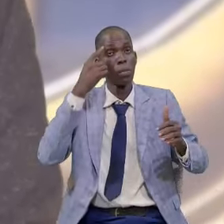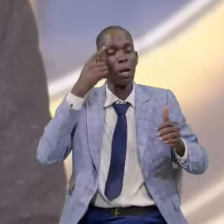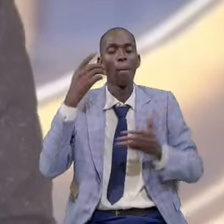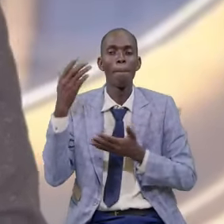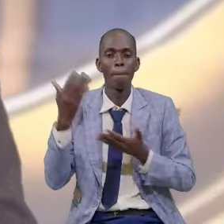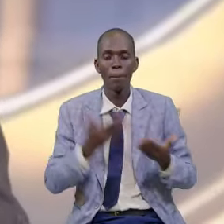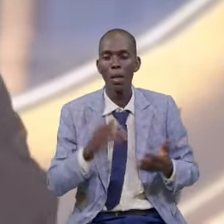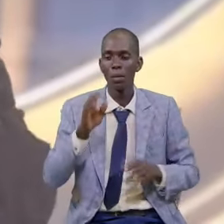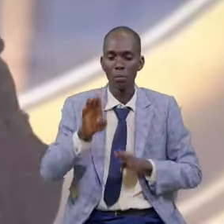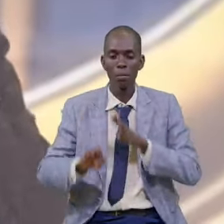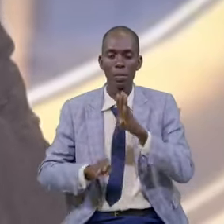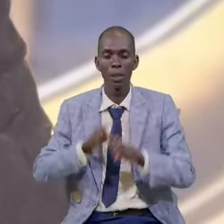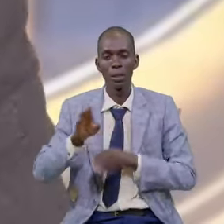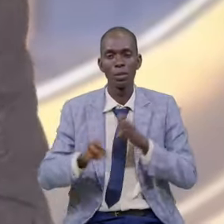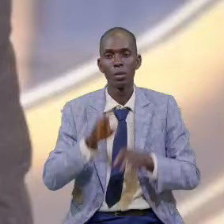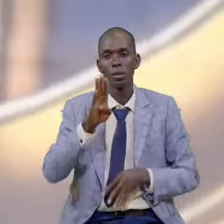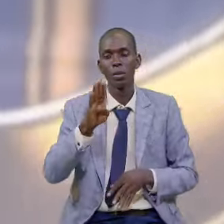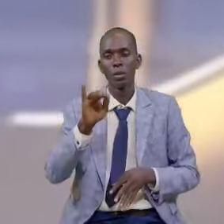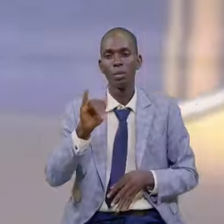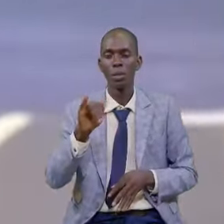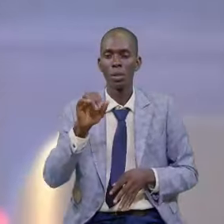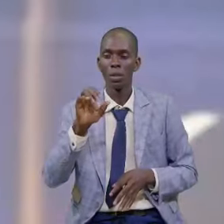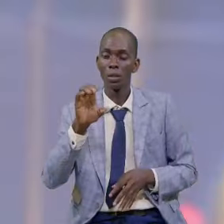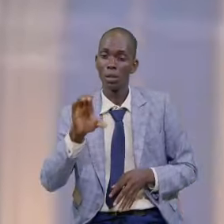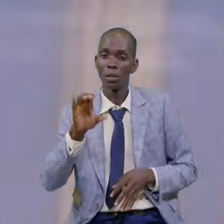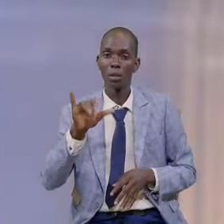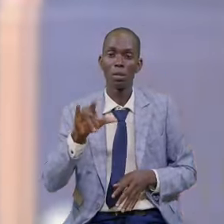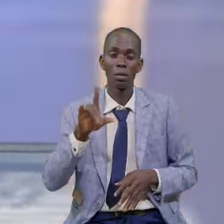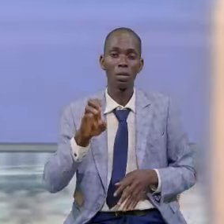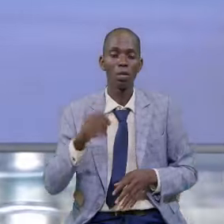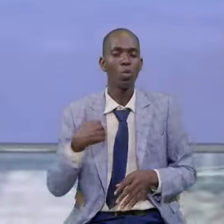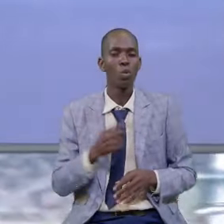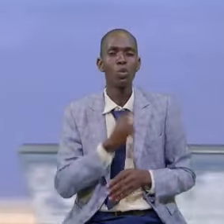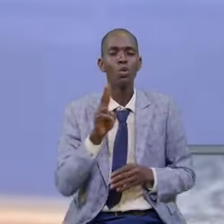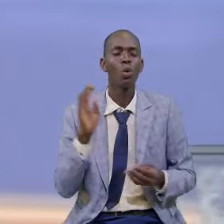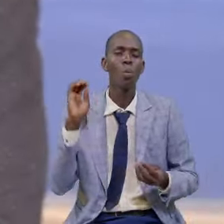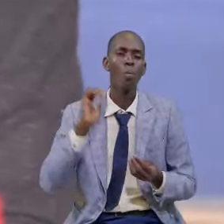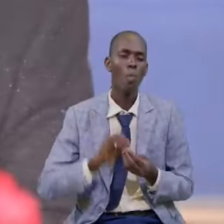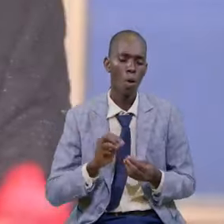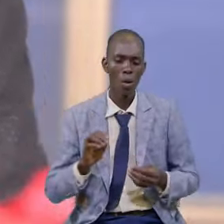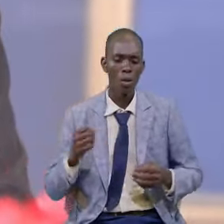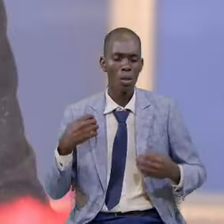lot of strength. But although we're going faster than if we were walking,